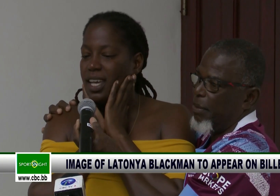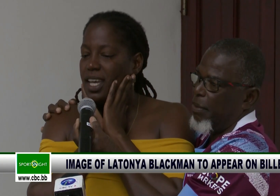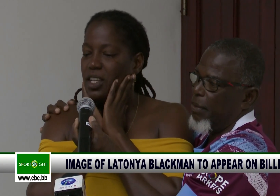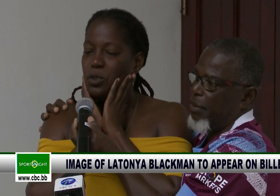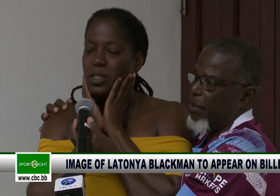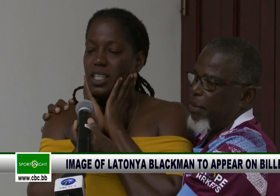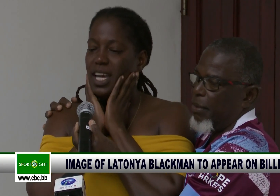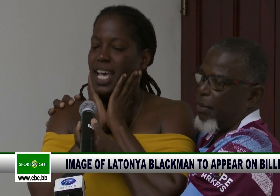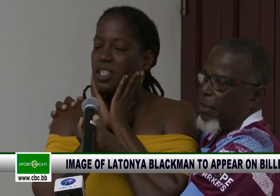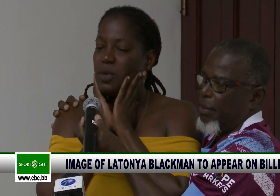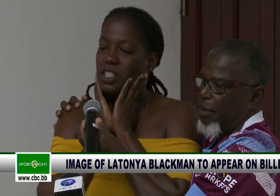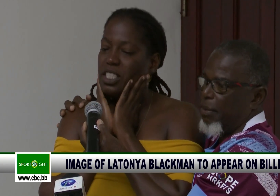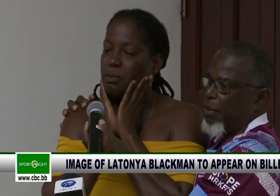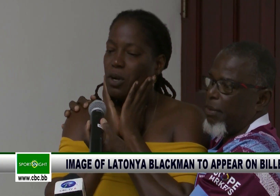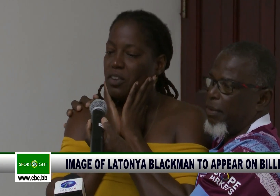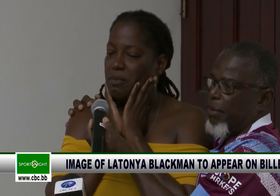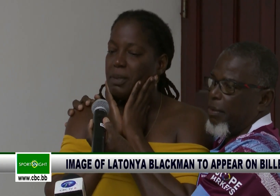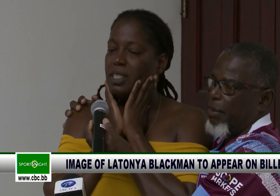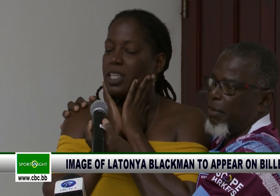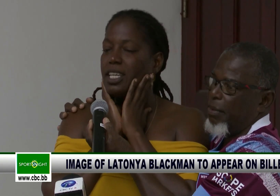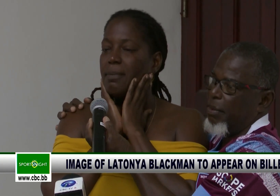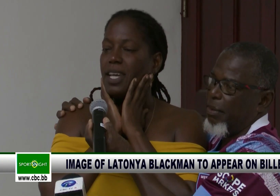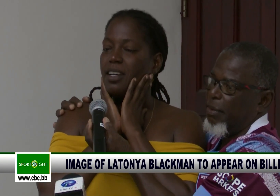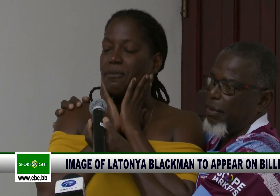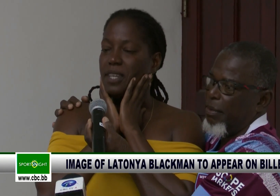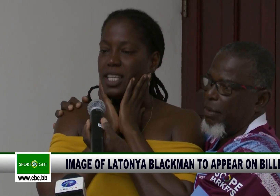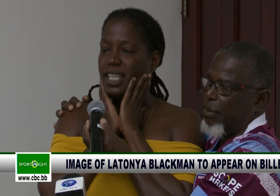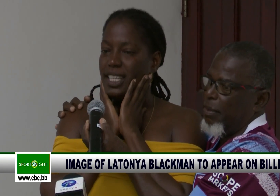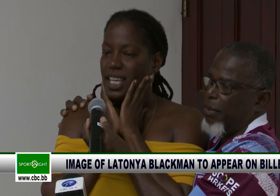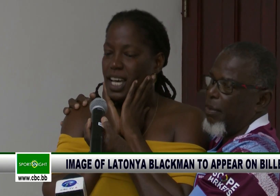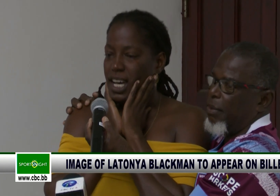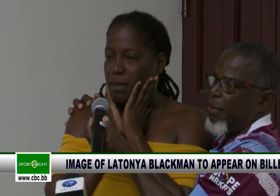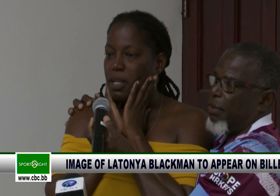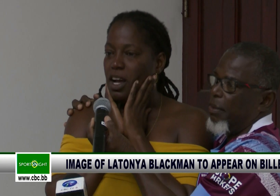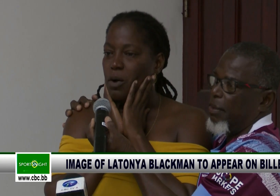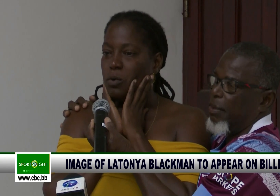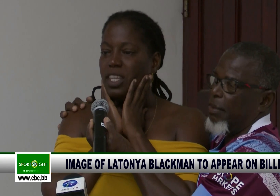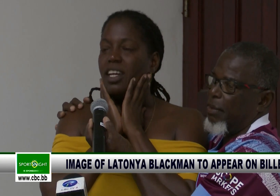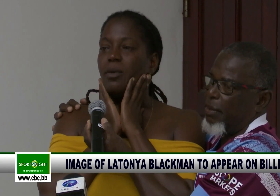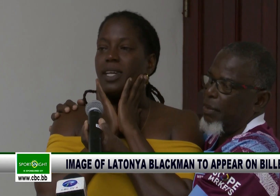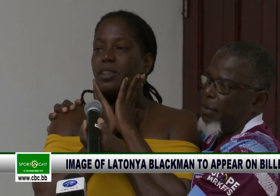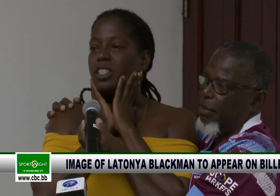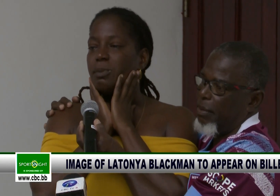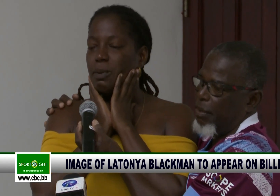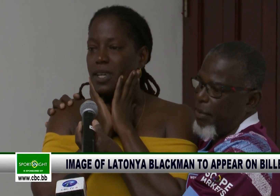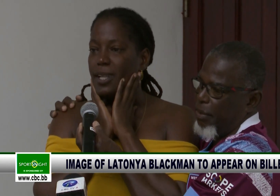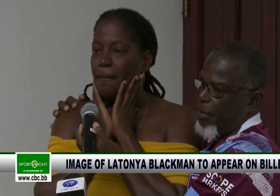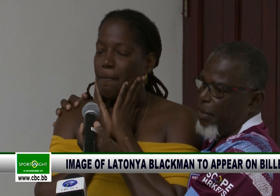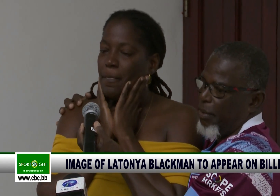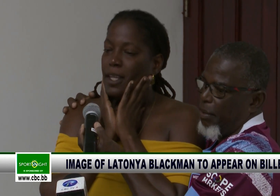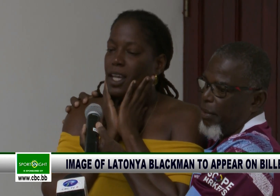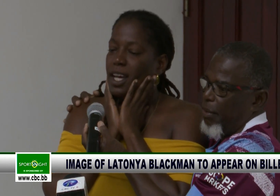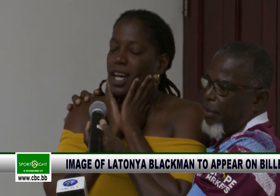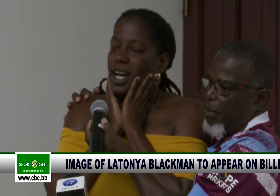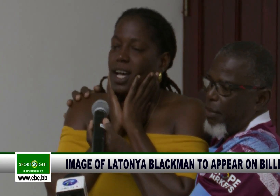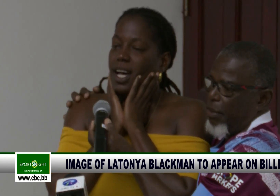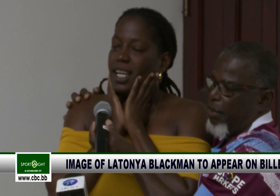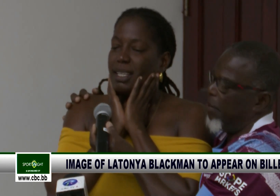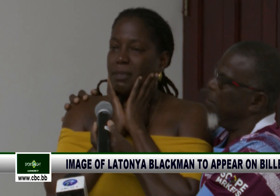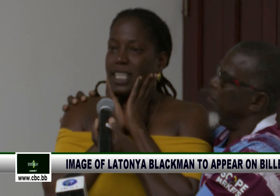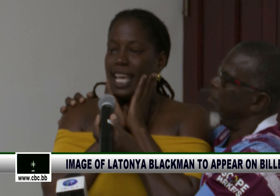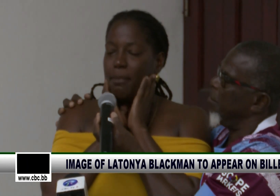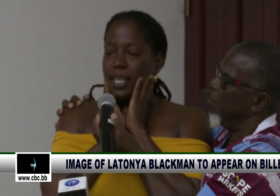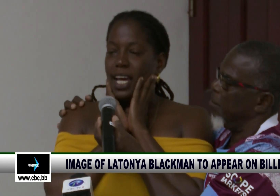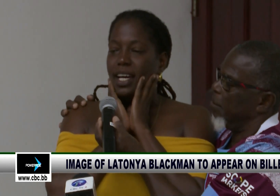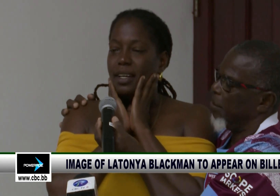play in New Zealand elsewhere. She's proud of me because I made her feel like I belong out there with those people. And